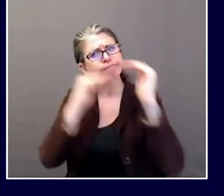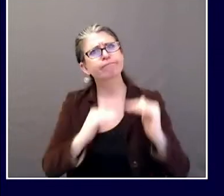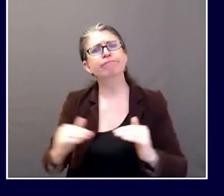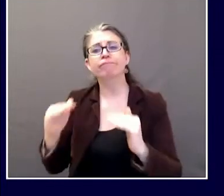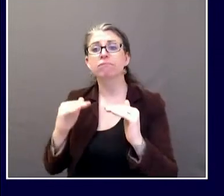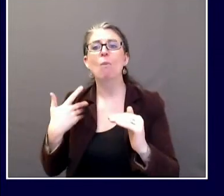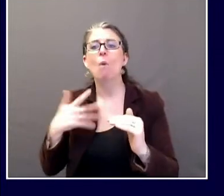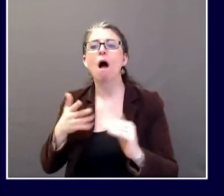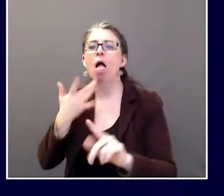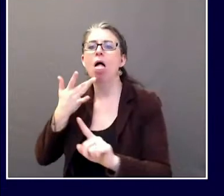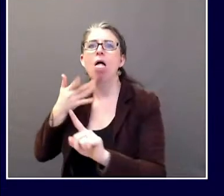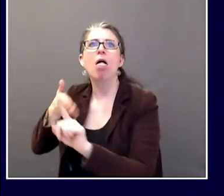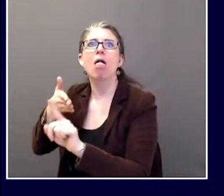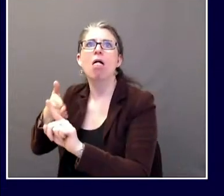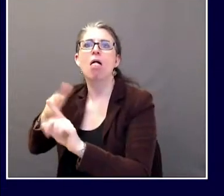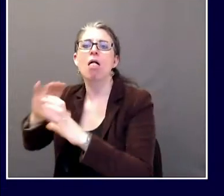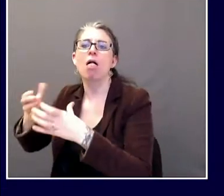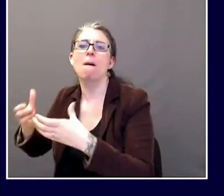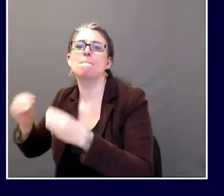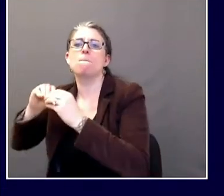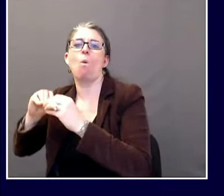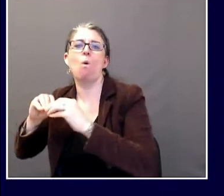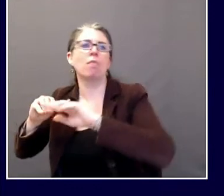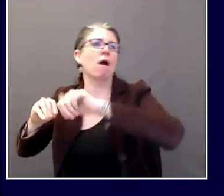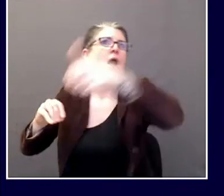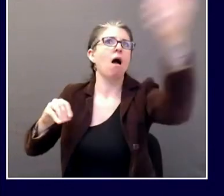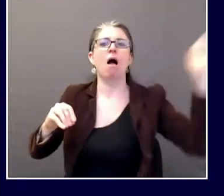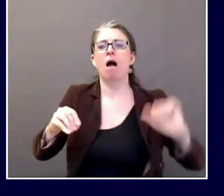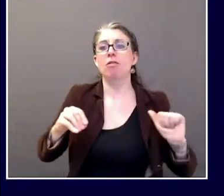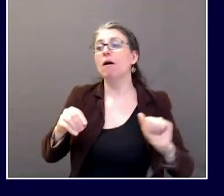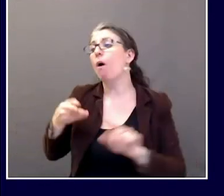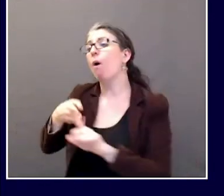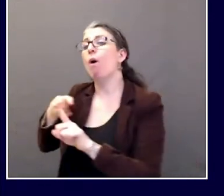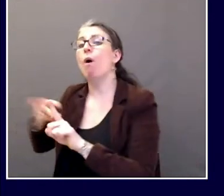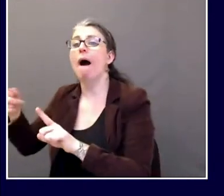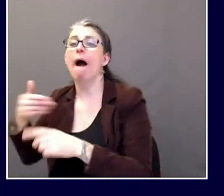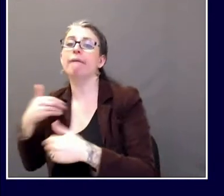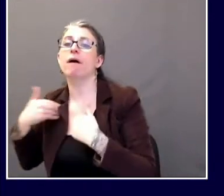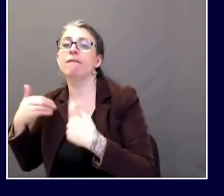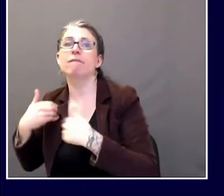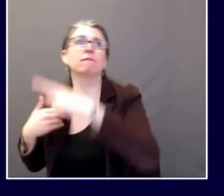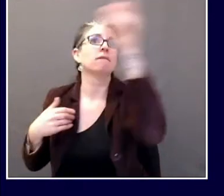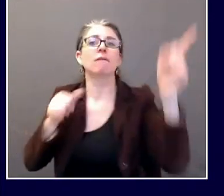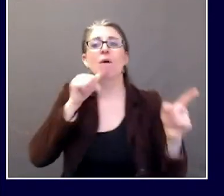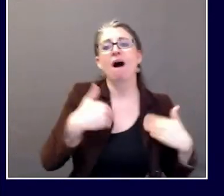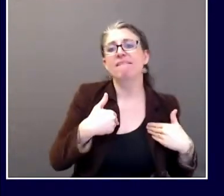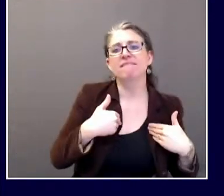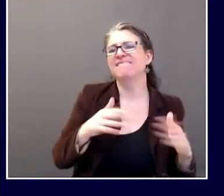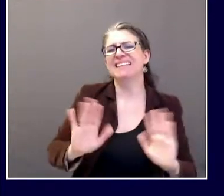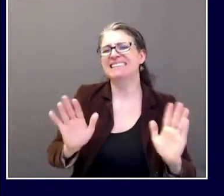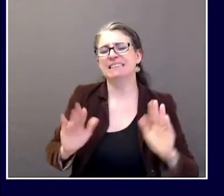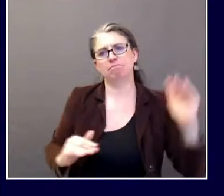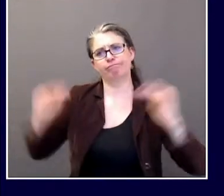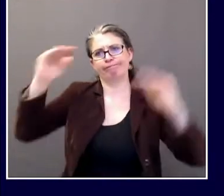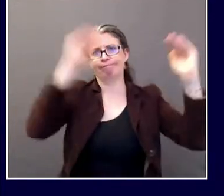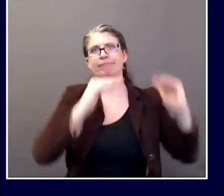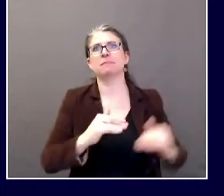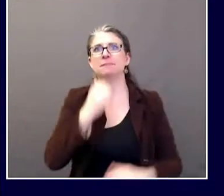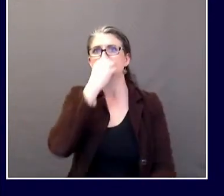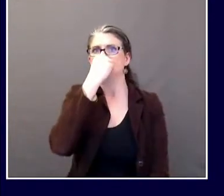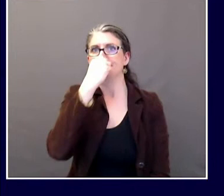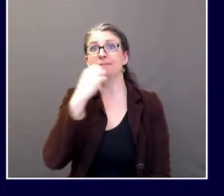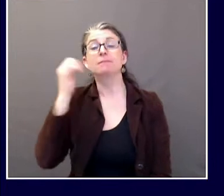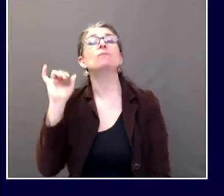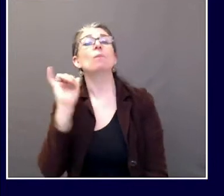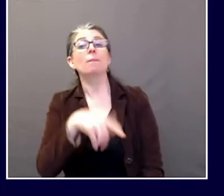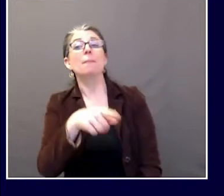So that would be kind of up and running before the other website that you're talking about. That's kind of how I'm interpreting that? That is correct,